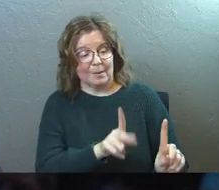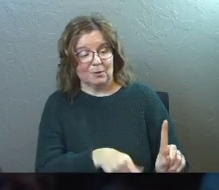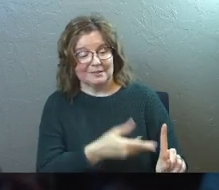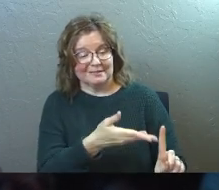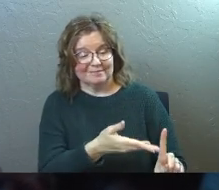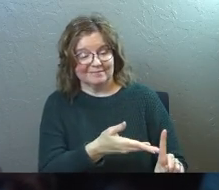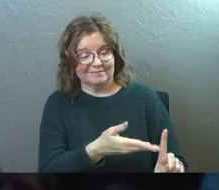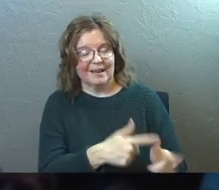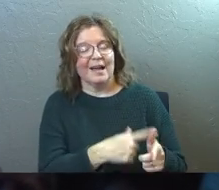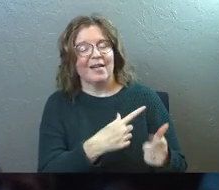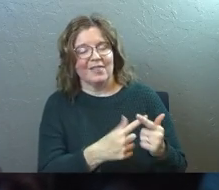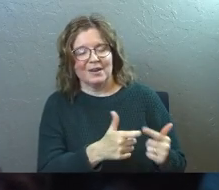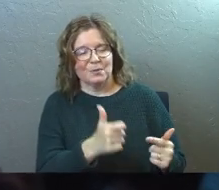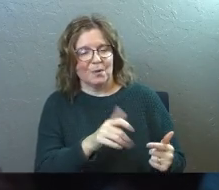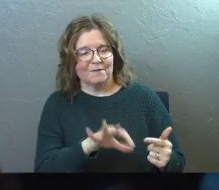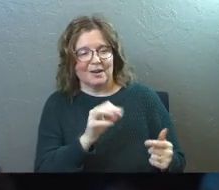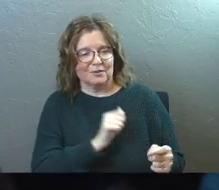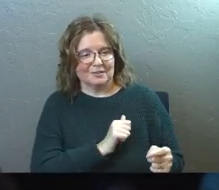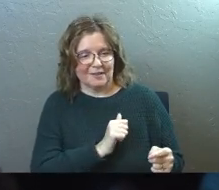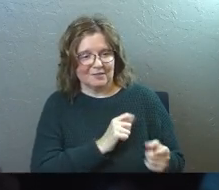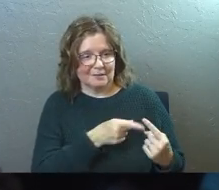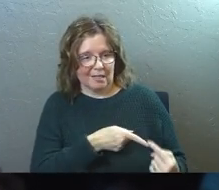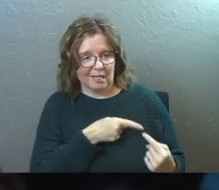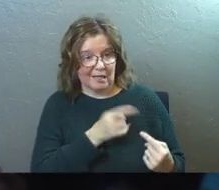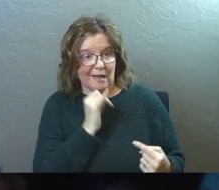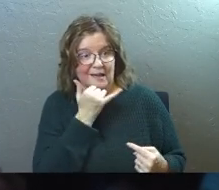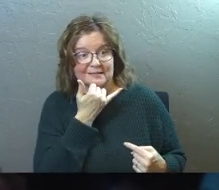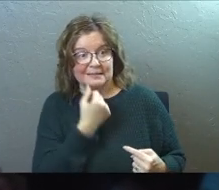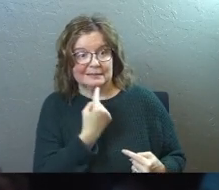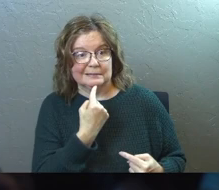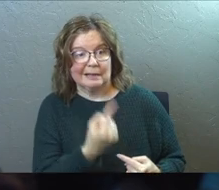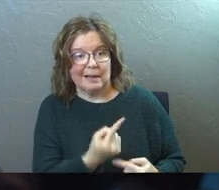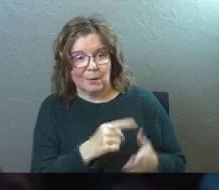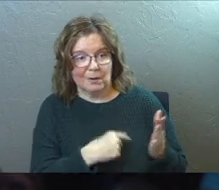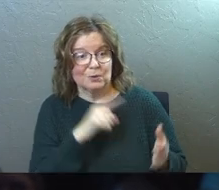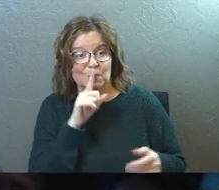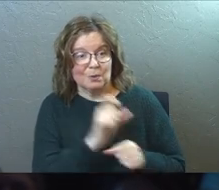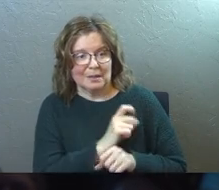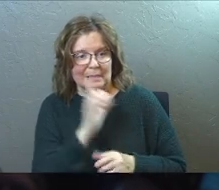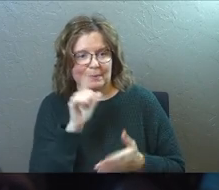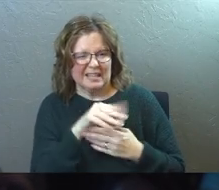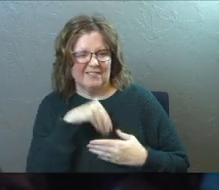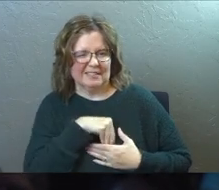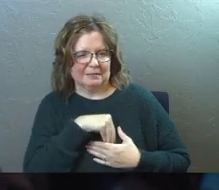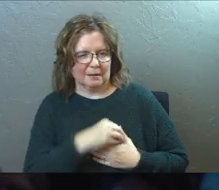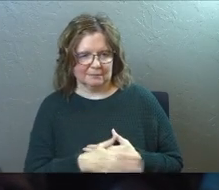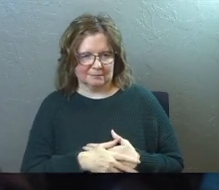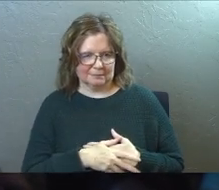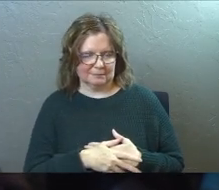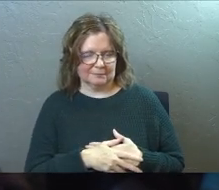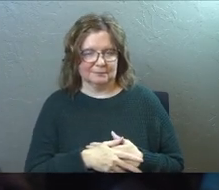person, and then you won't find yourself accidentally saying what you really believe about them.